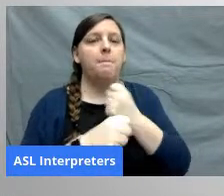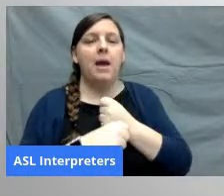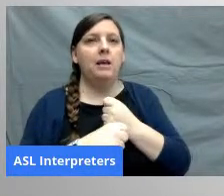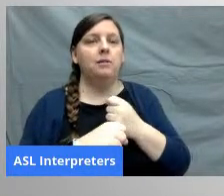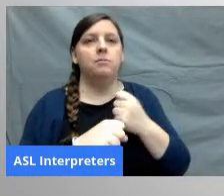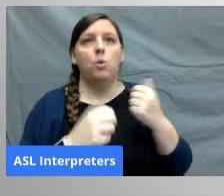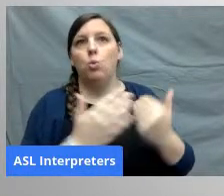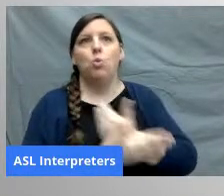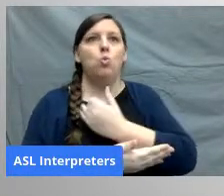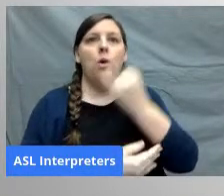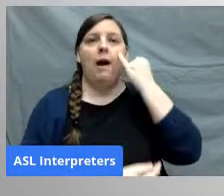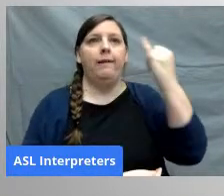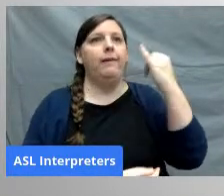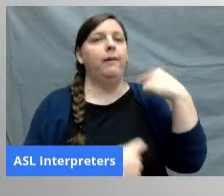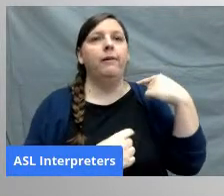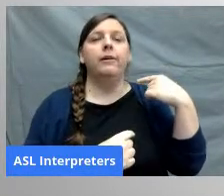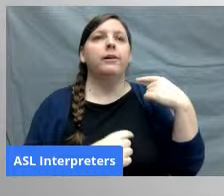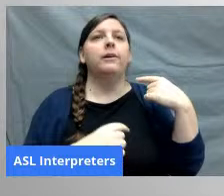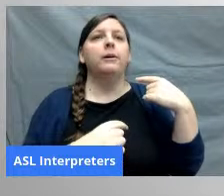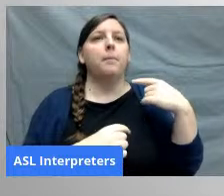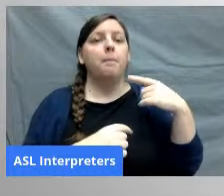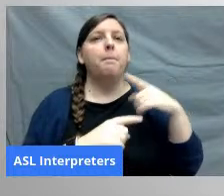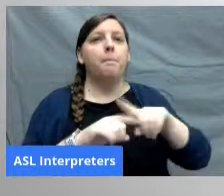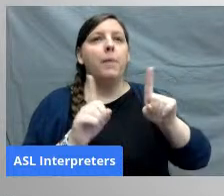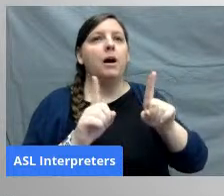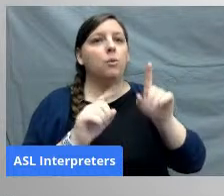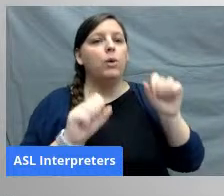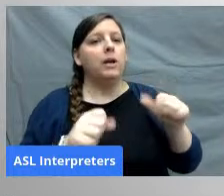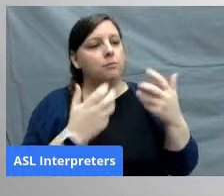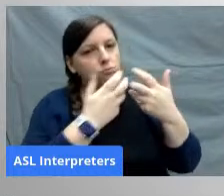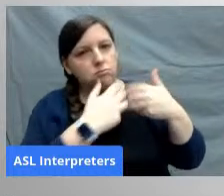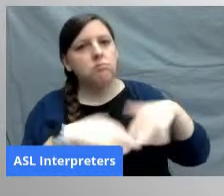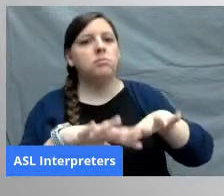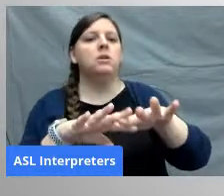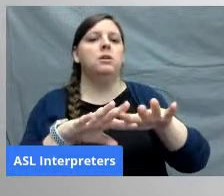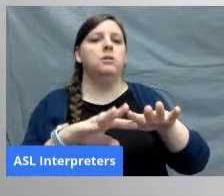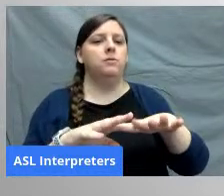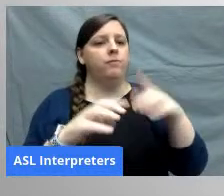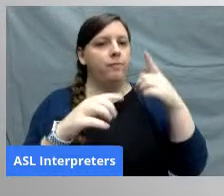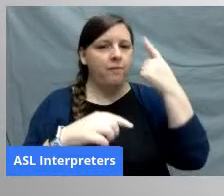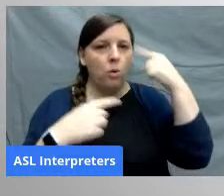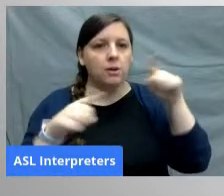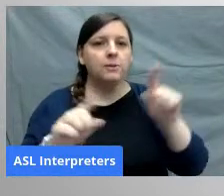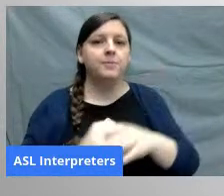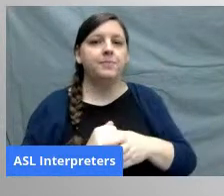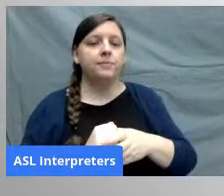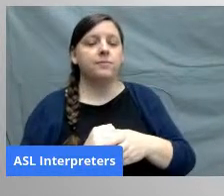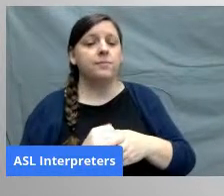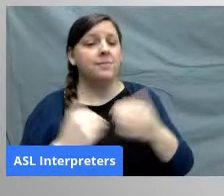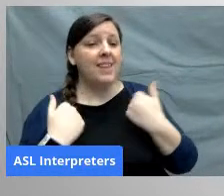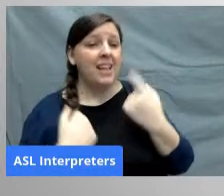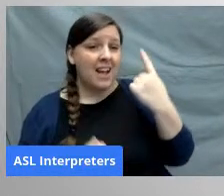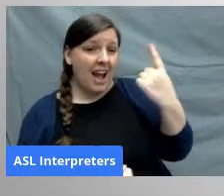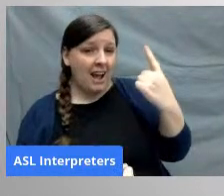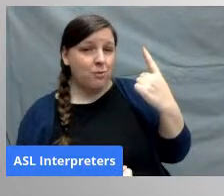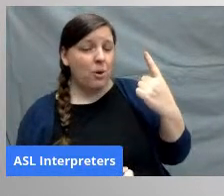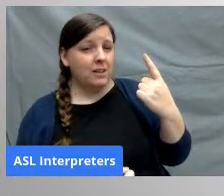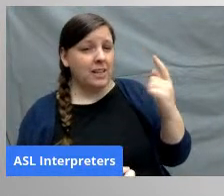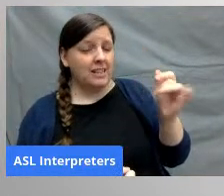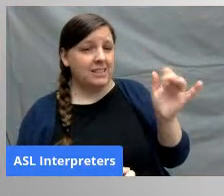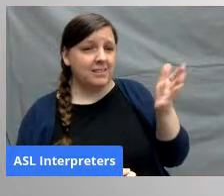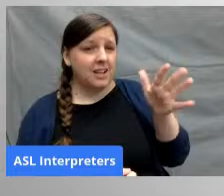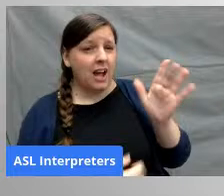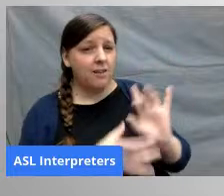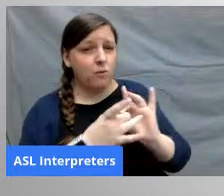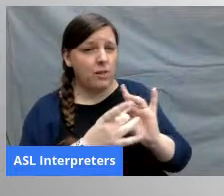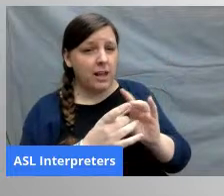are exploring some of those options. Yes, ma'am. I got one really quick, and it kind of goes with what you were saying, Mr. Gaskins.